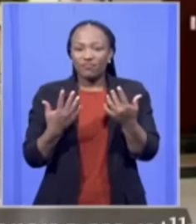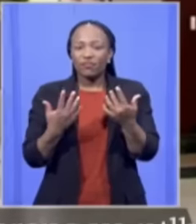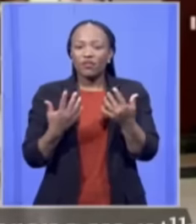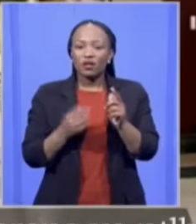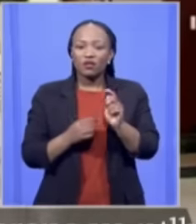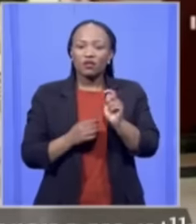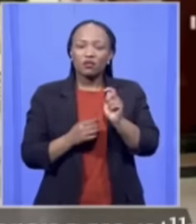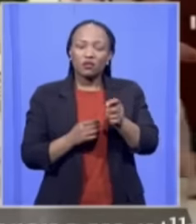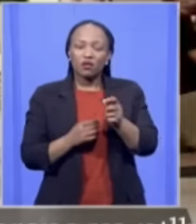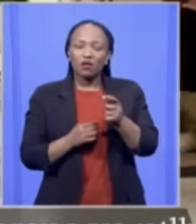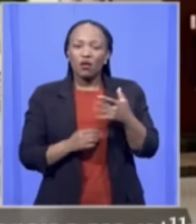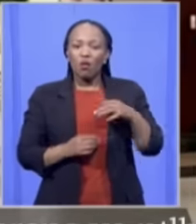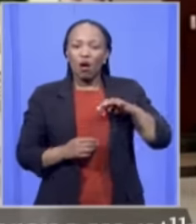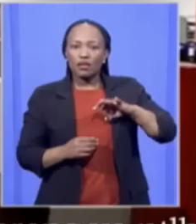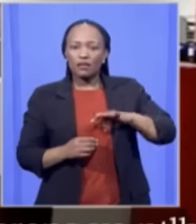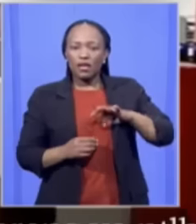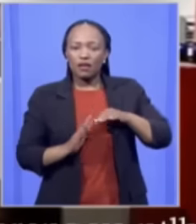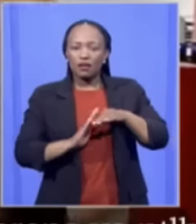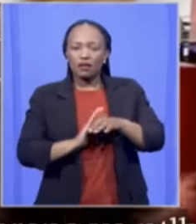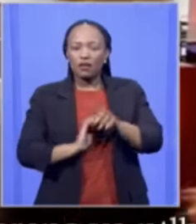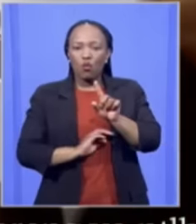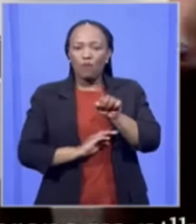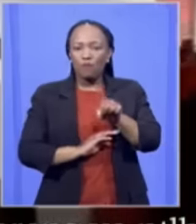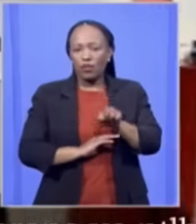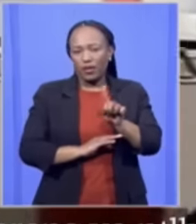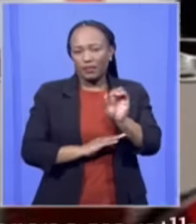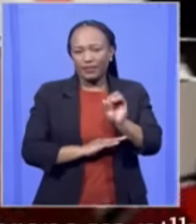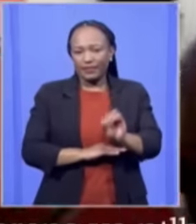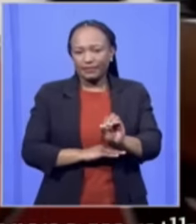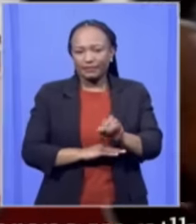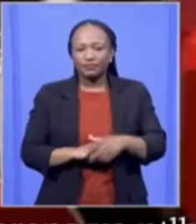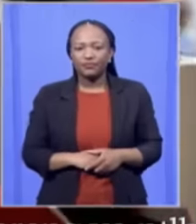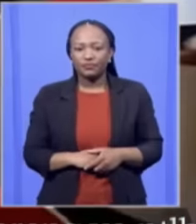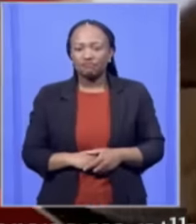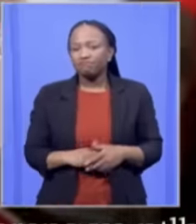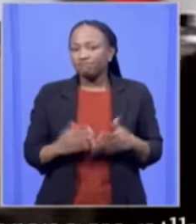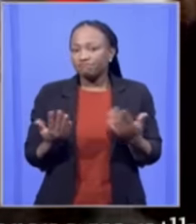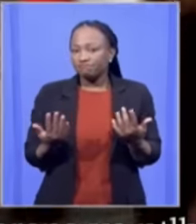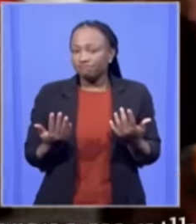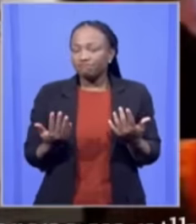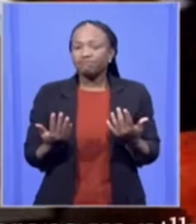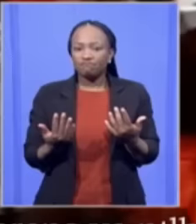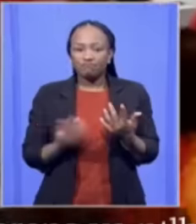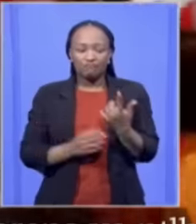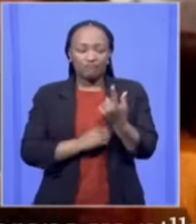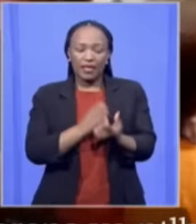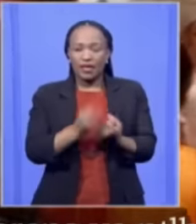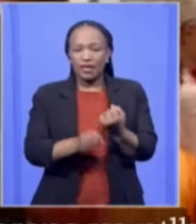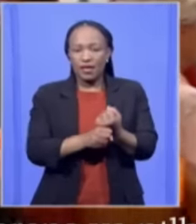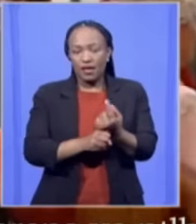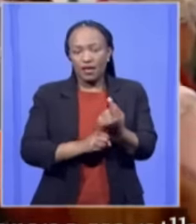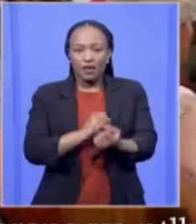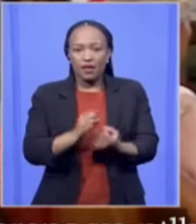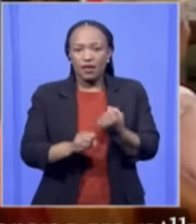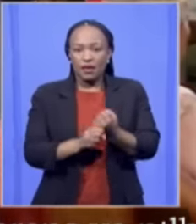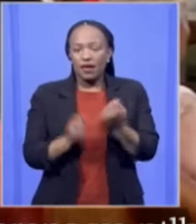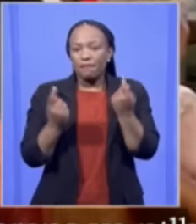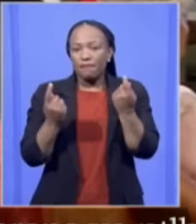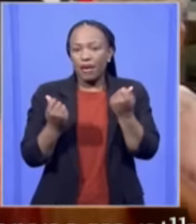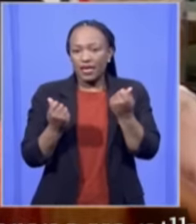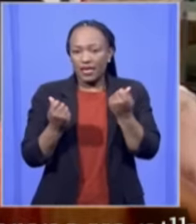le meputso di wetse tlase ka 1.1%. Le fa go ntse jalo, ngwaga le ngwaga palogotlhe ya madi ao